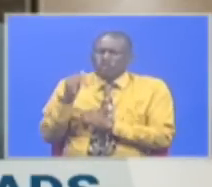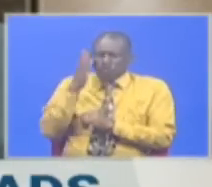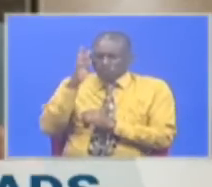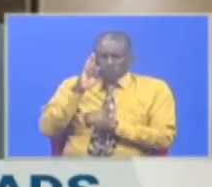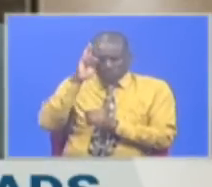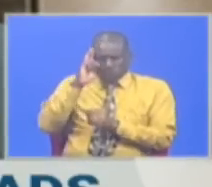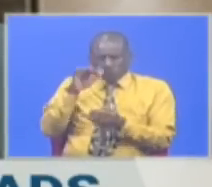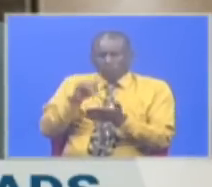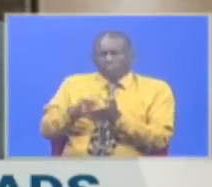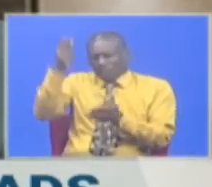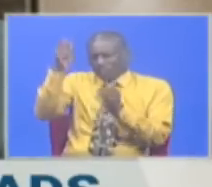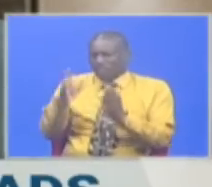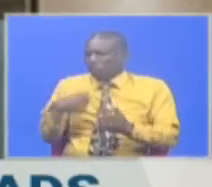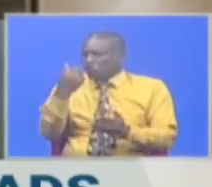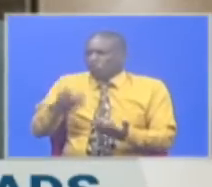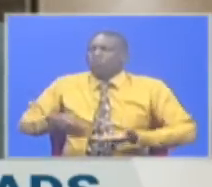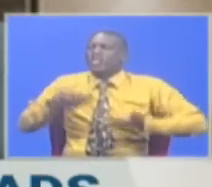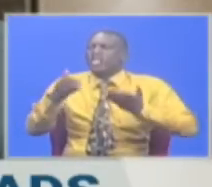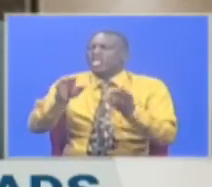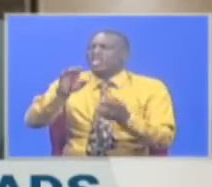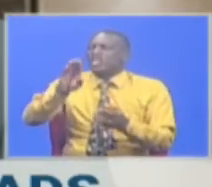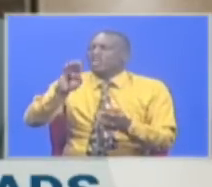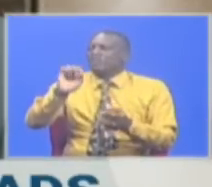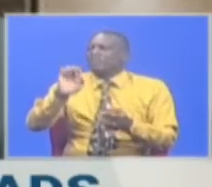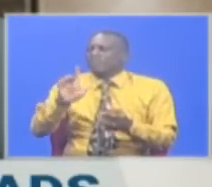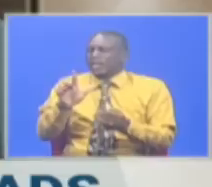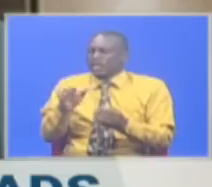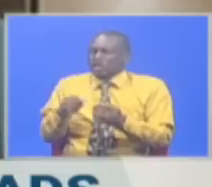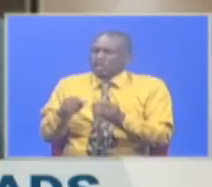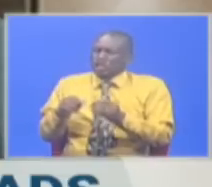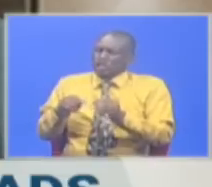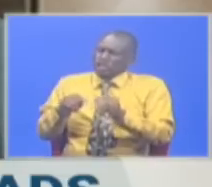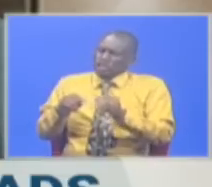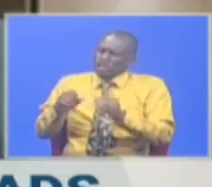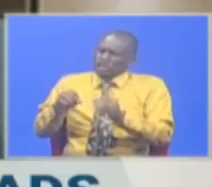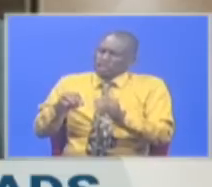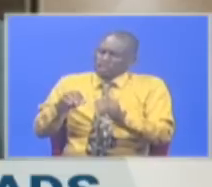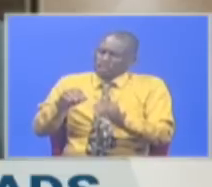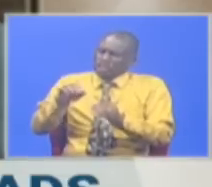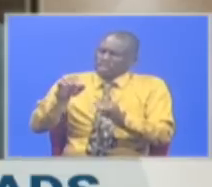magistrate who gave bail in installments. But trial has not begun here.